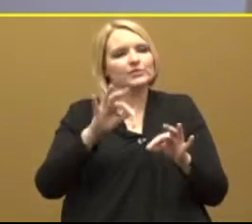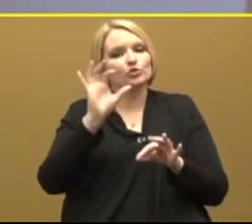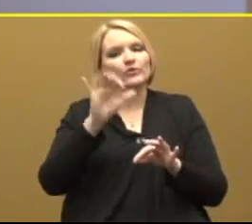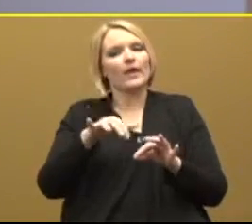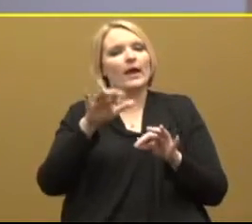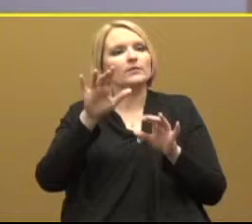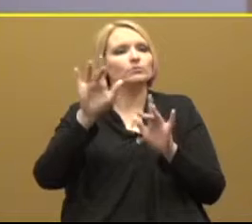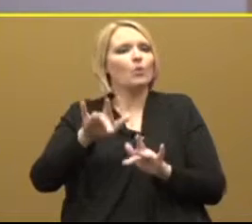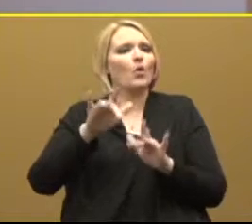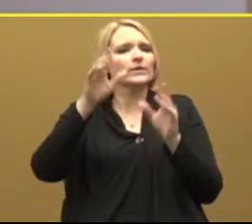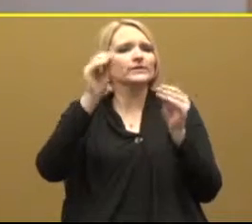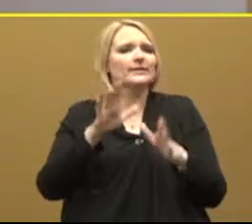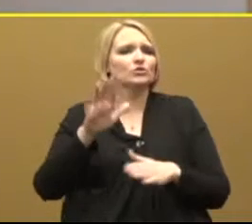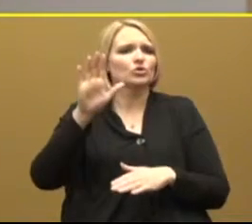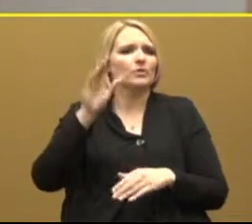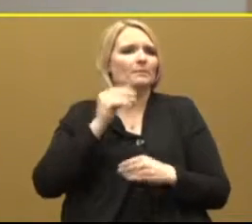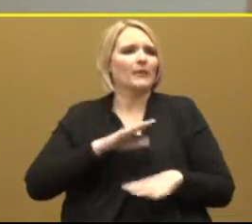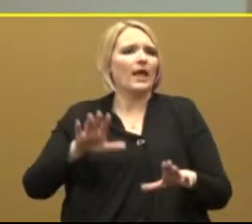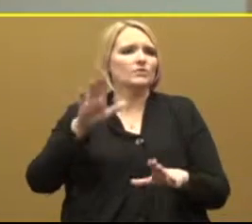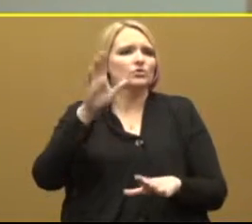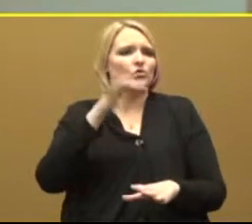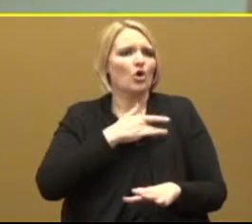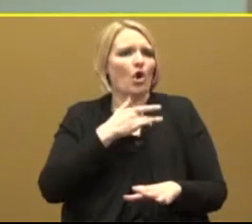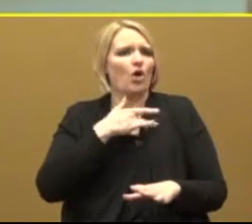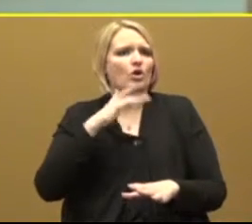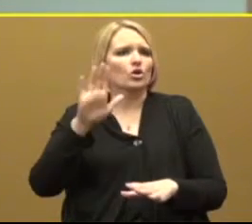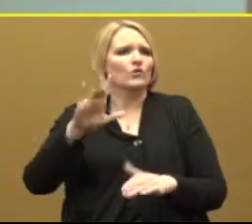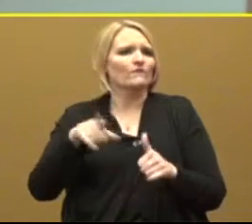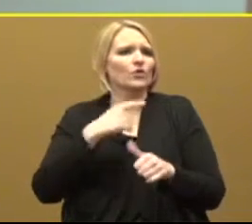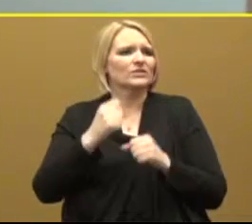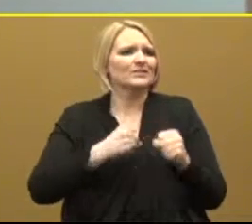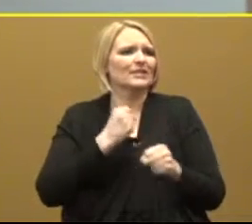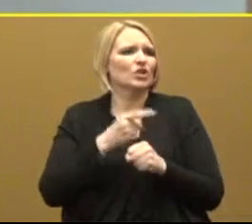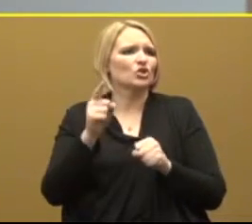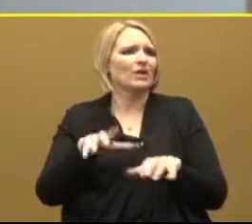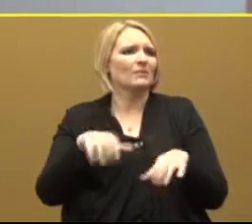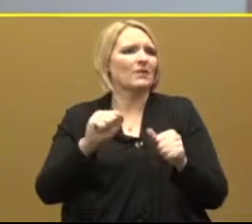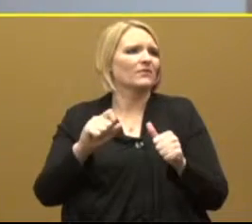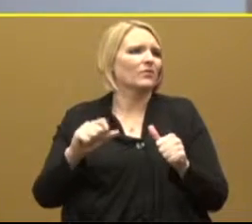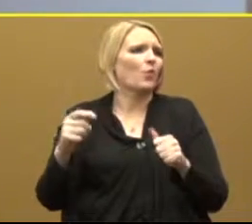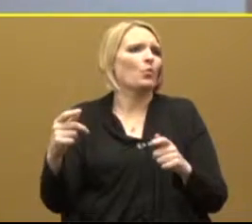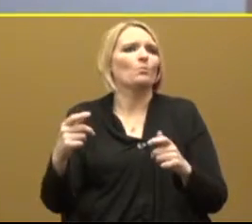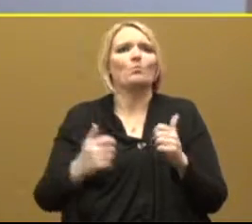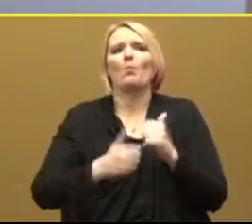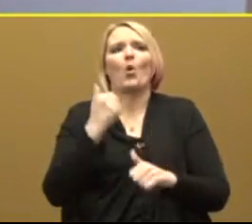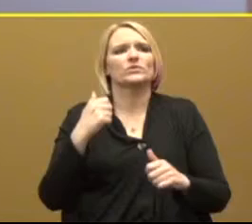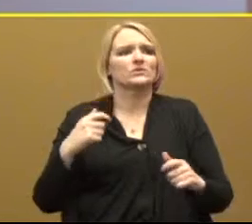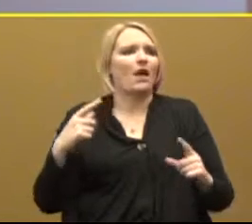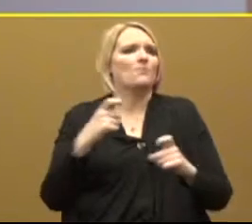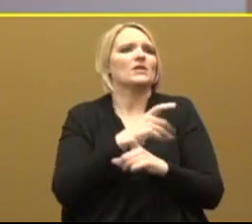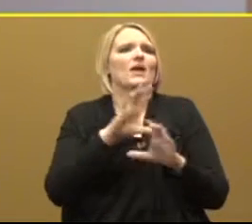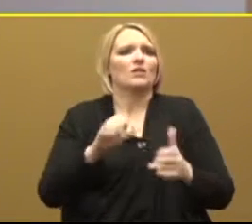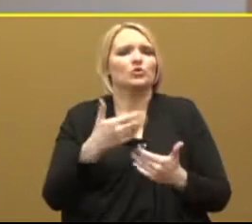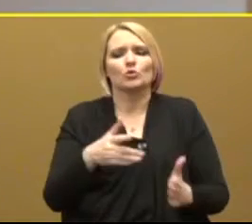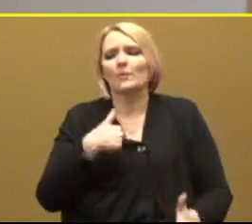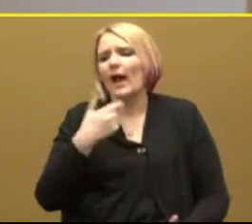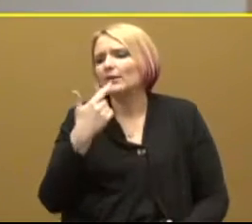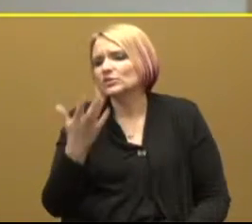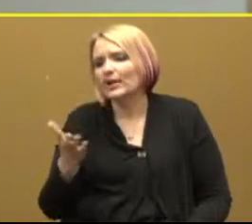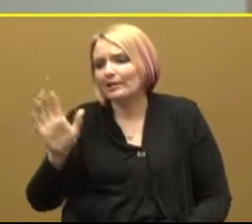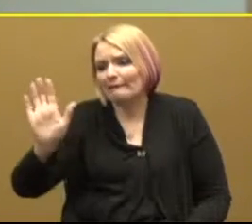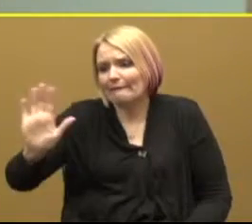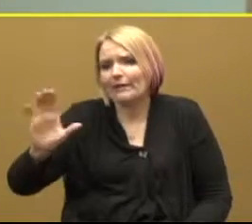poor teacher, bless her heart, it was her first year and she adopted the hardest classroom in the history of mankind. I kept telling her, it's